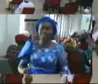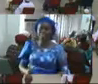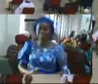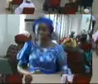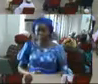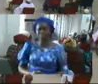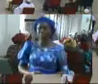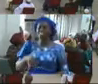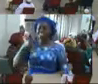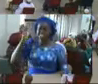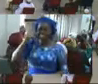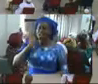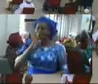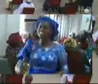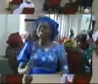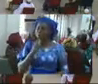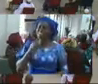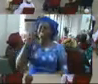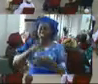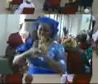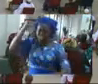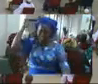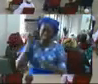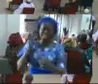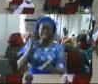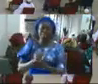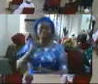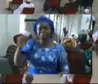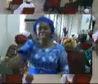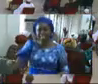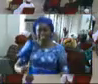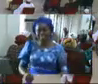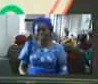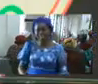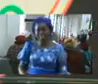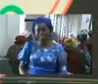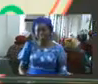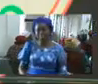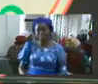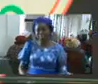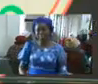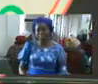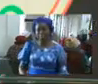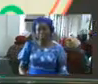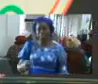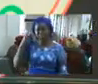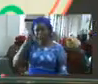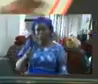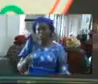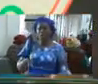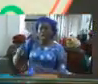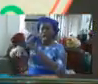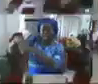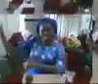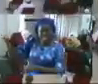They shall be disappointed. As for your external enemies, God will scatter